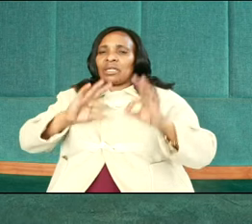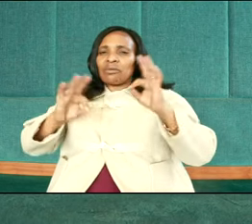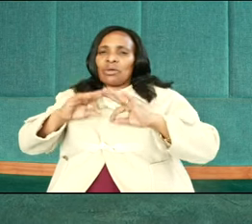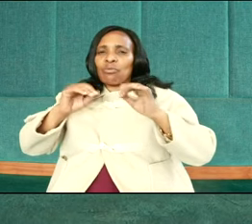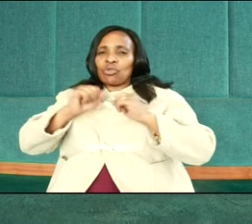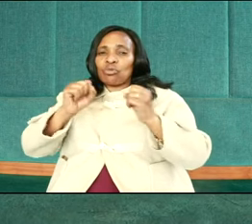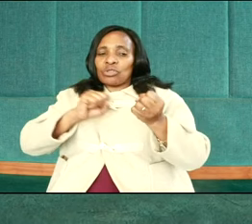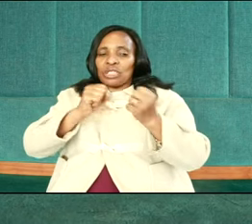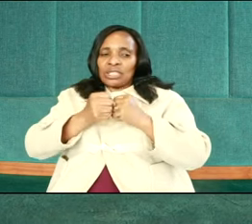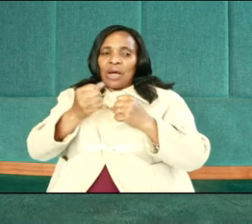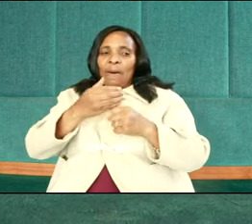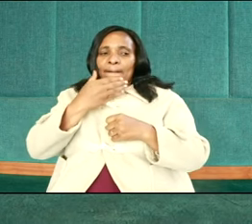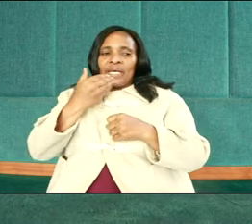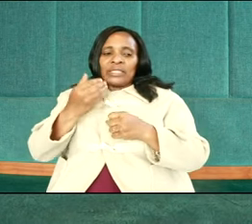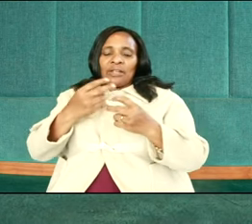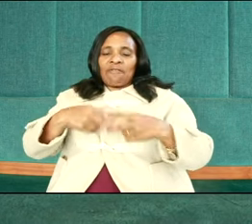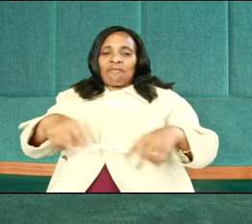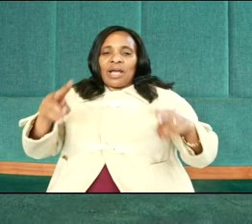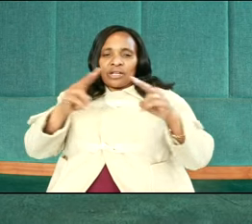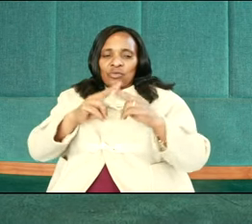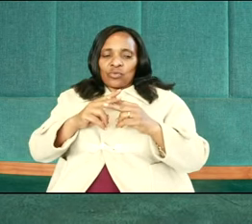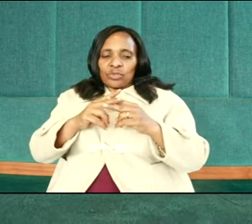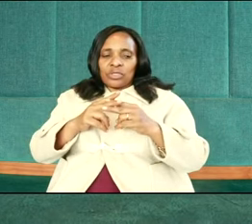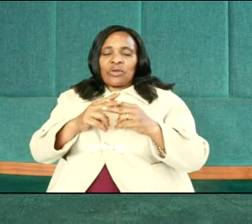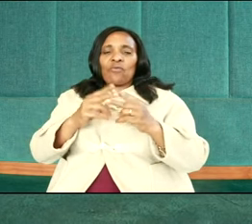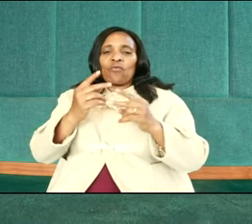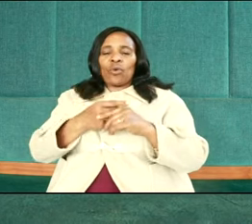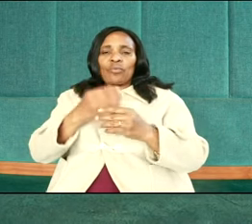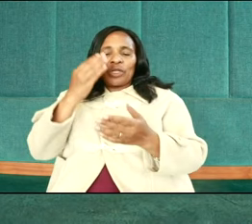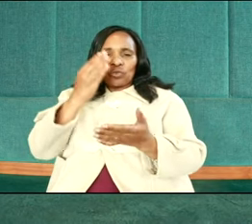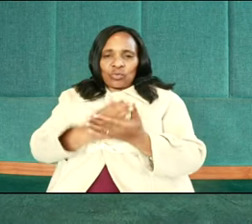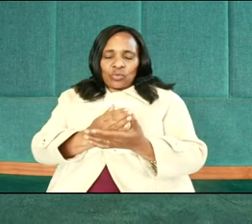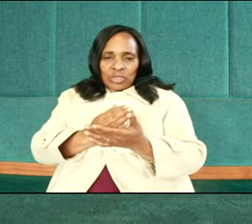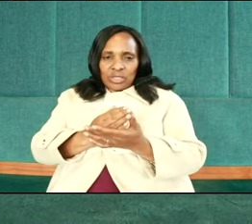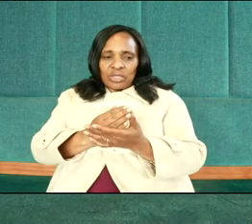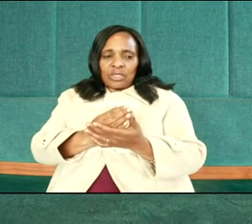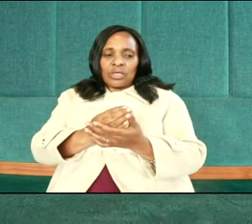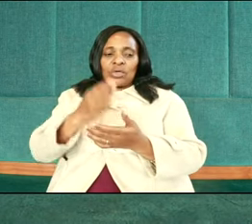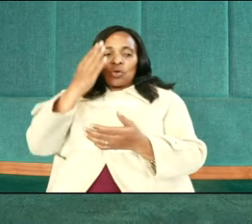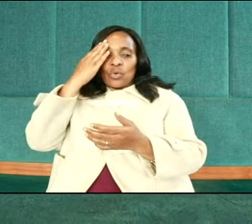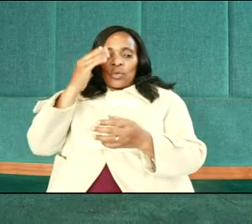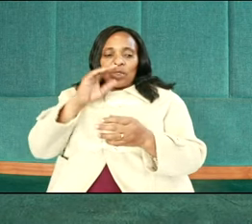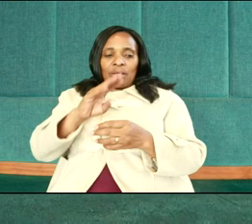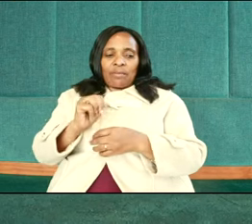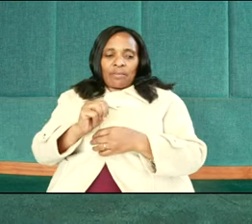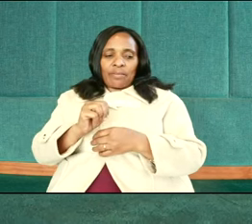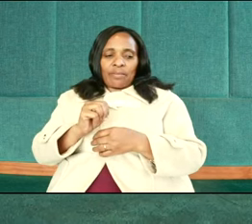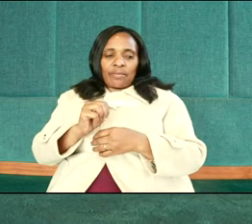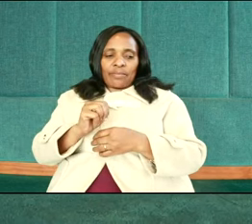our deepest values? By their fruit, you will know them.